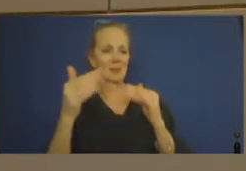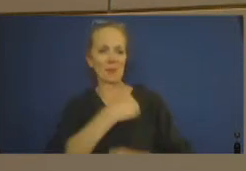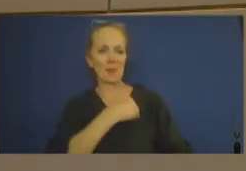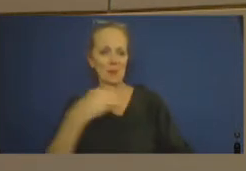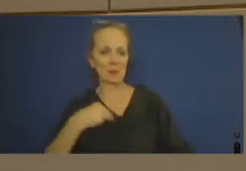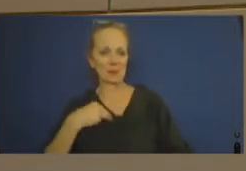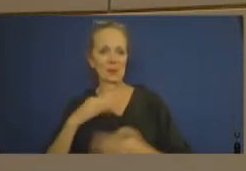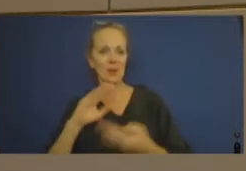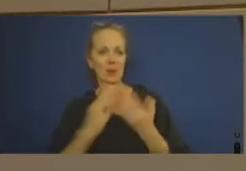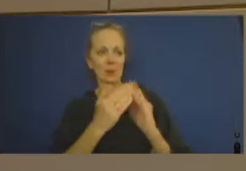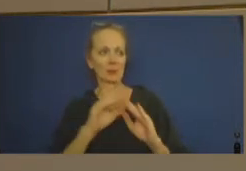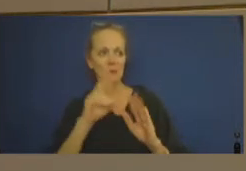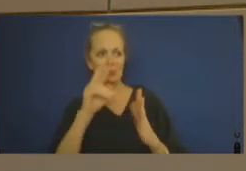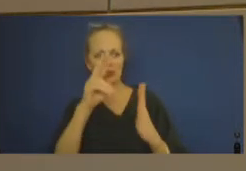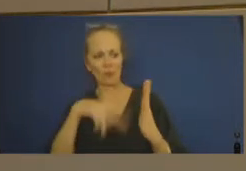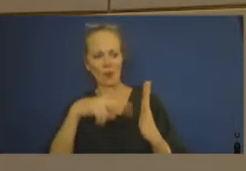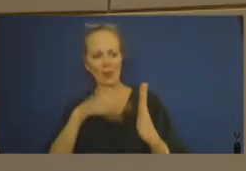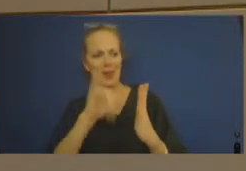read that